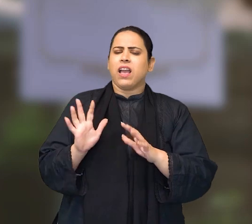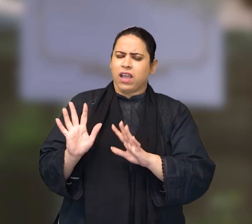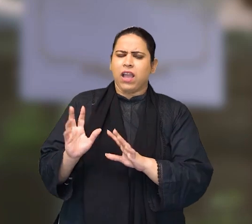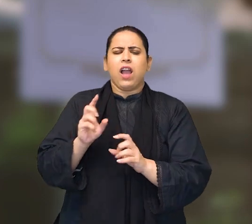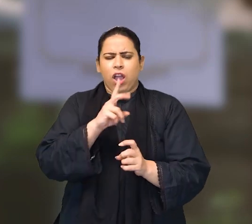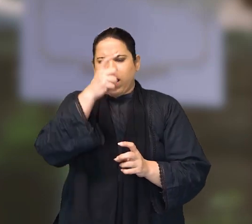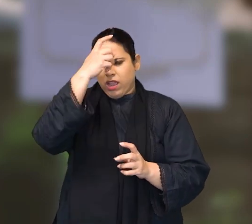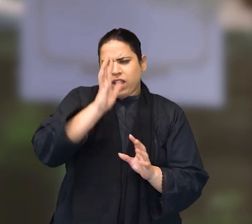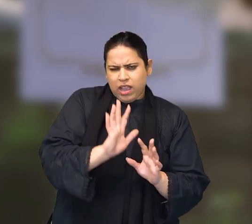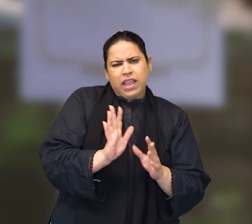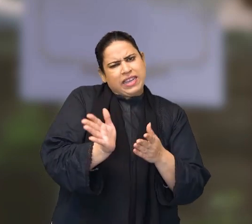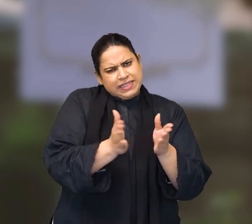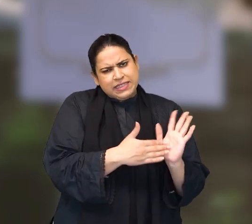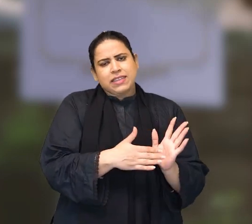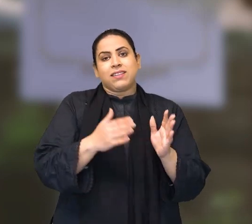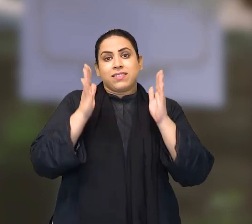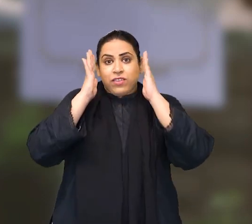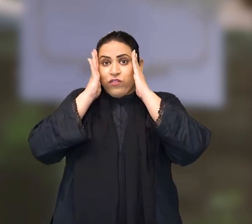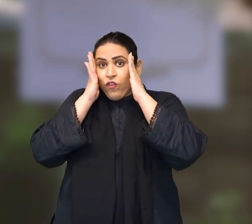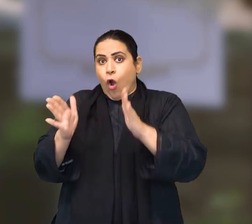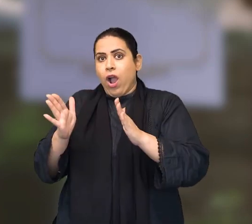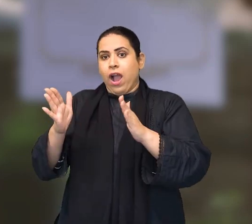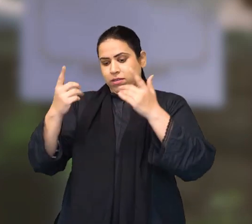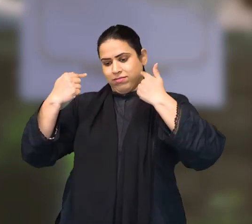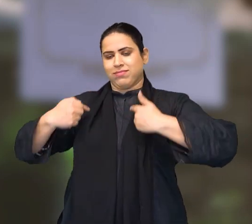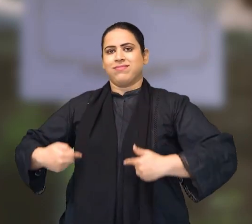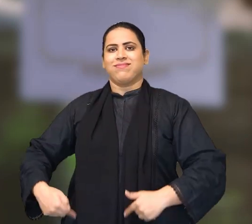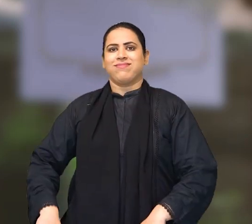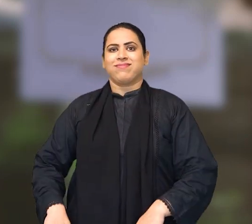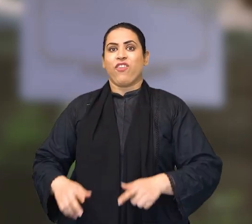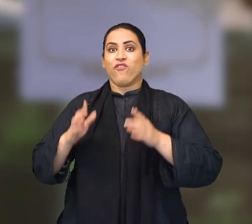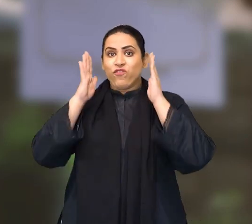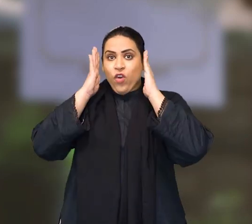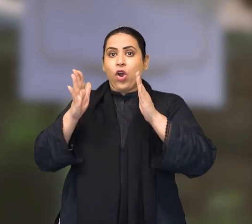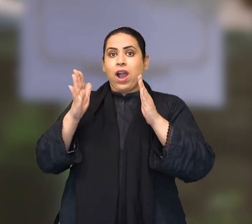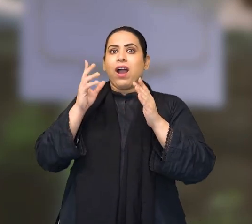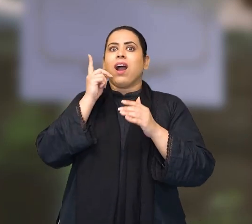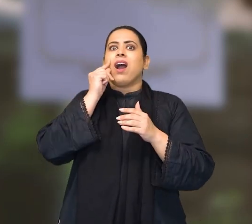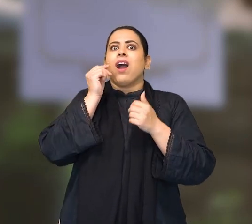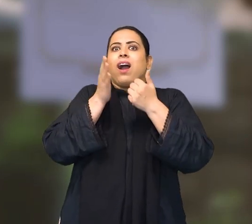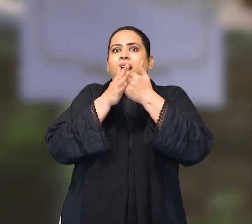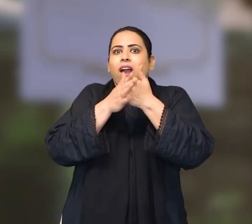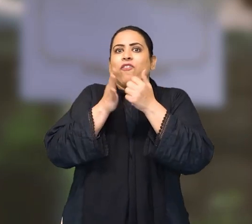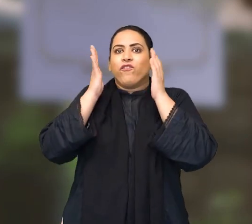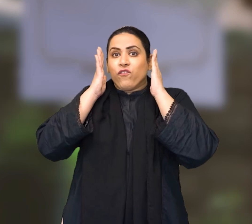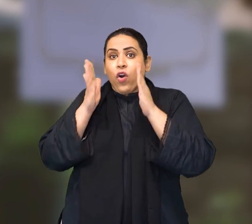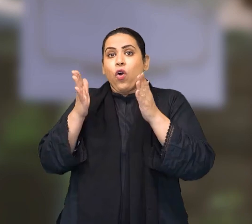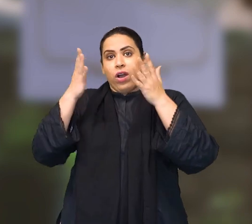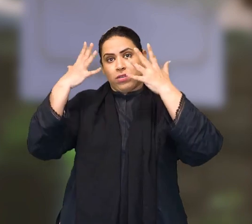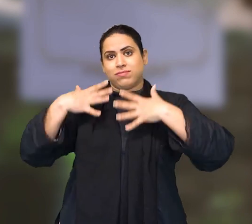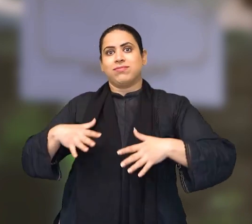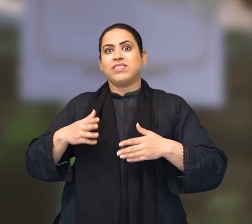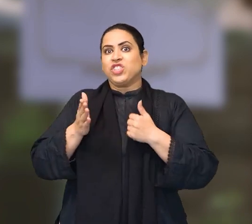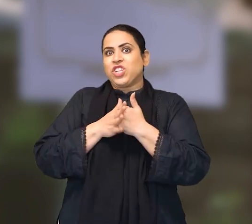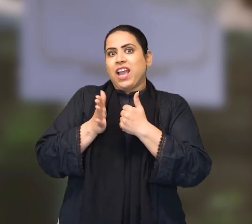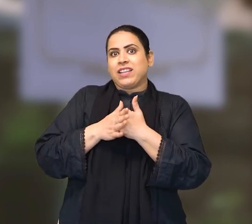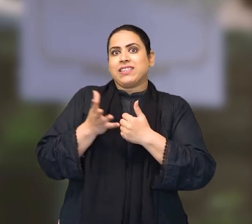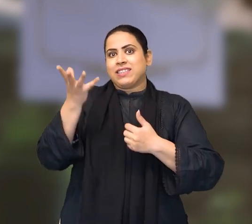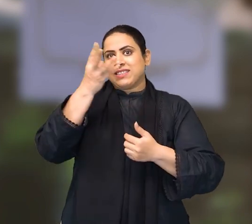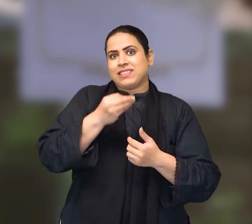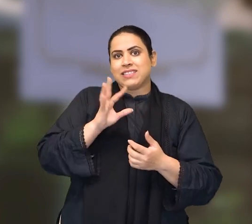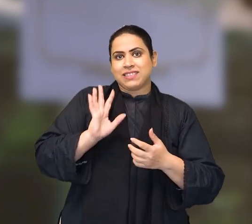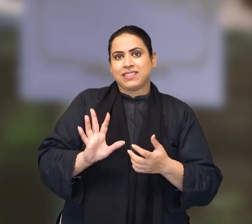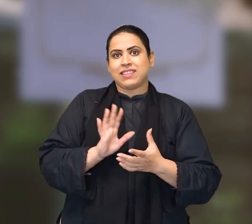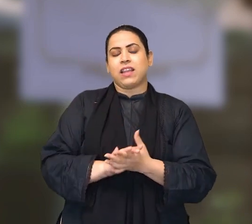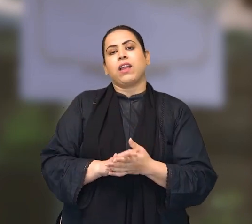fine. But again, end of the day, we are humans, or the best weddings comes out when we